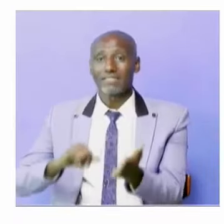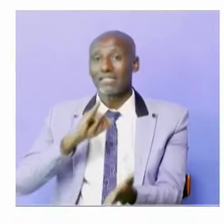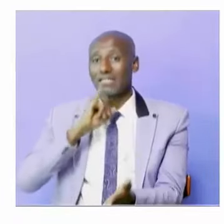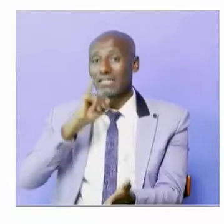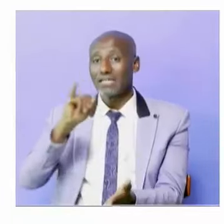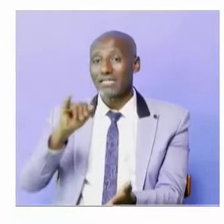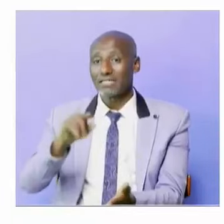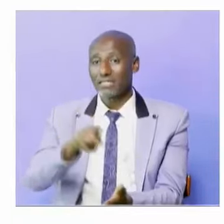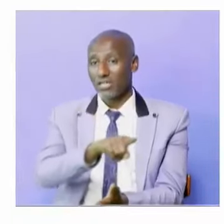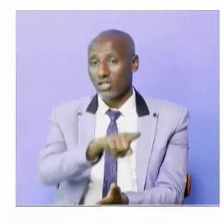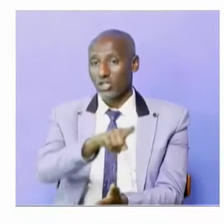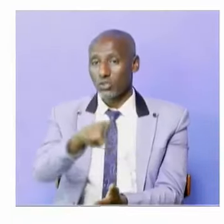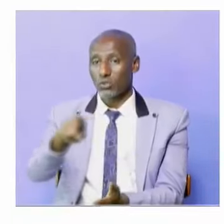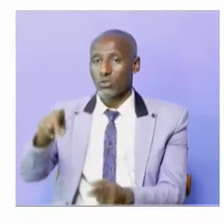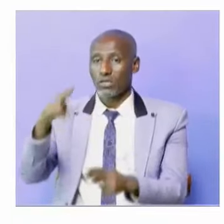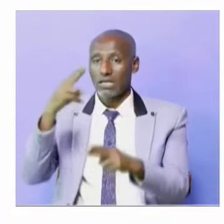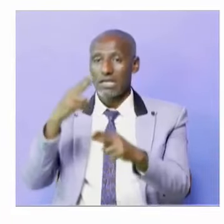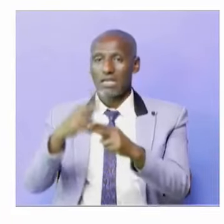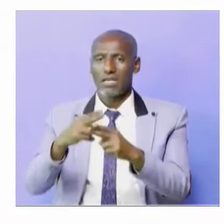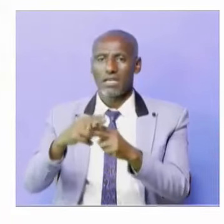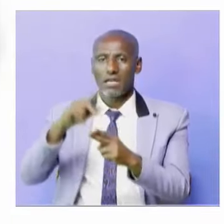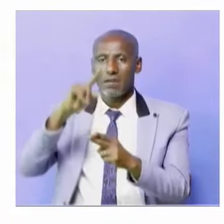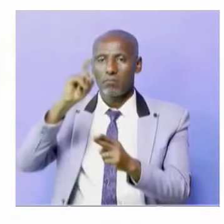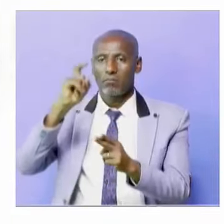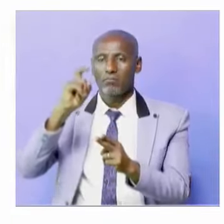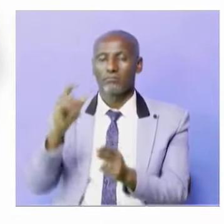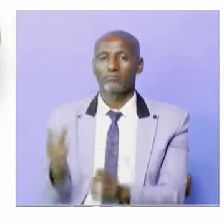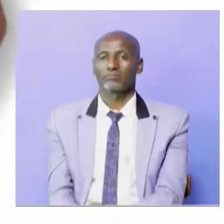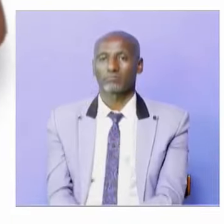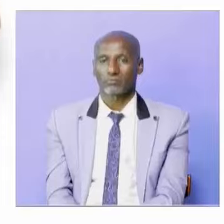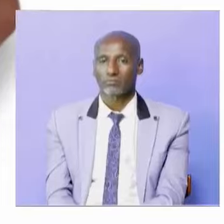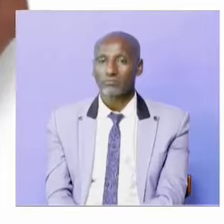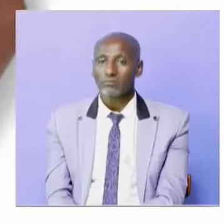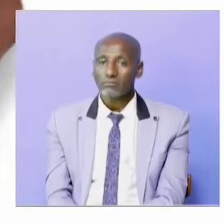What is your name?